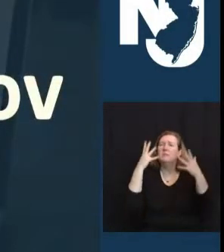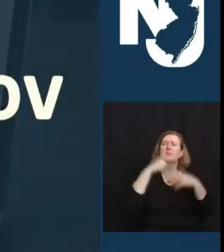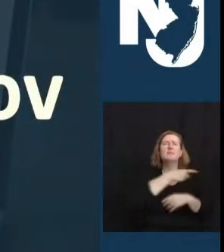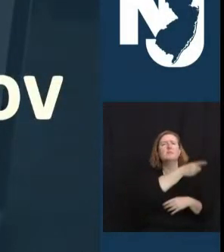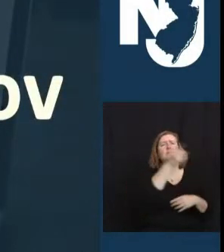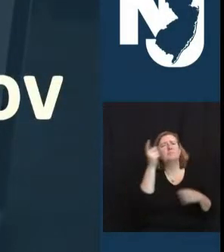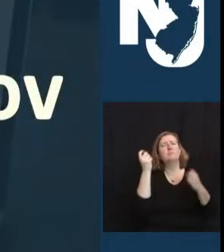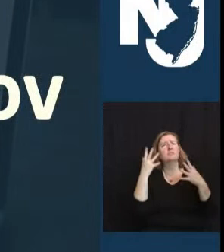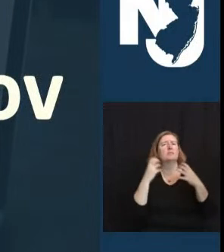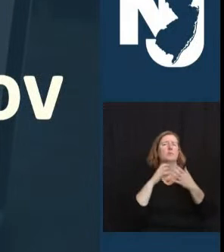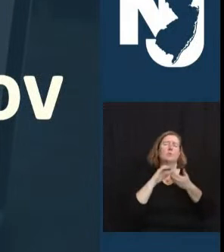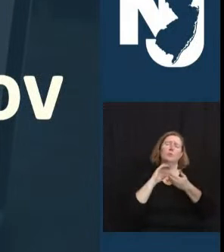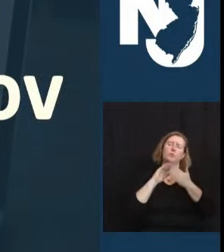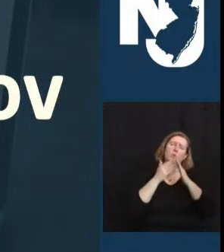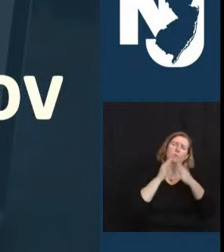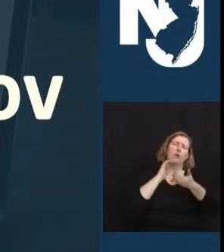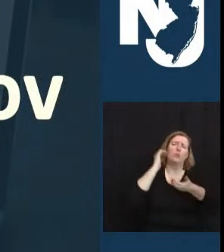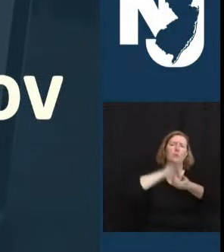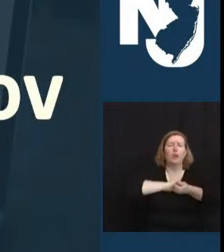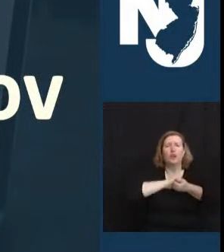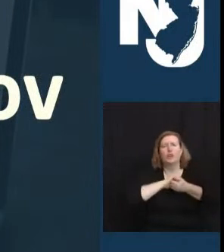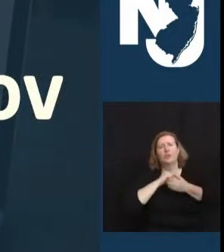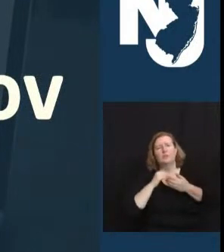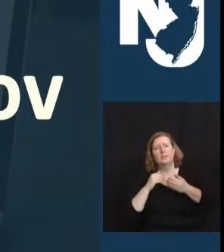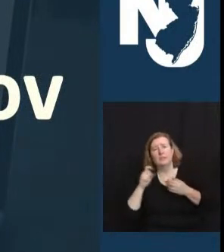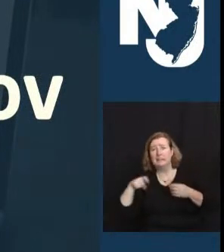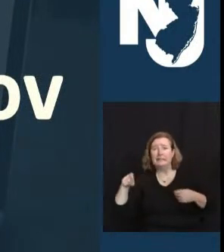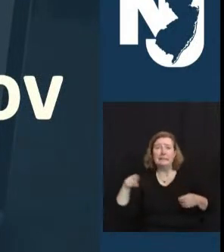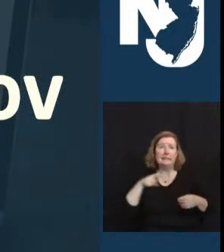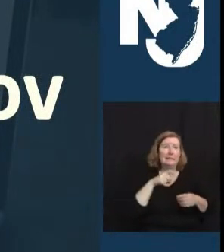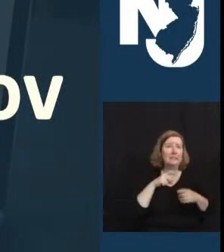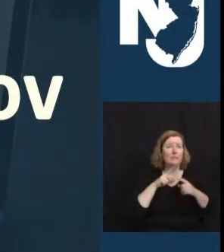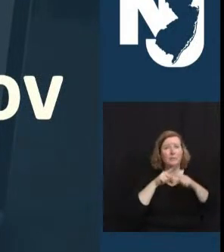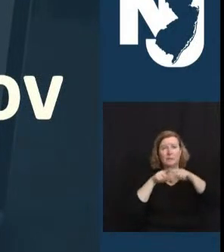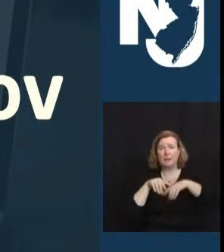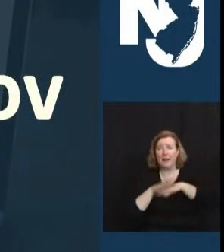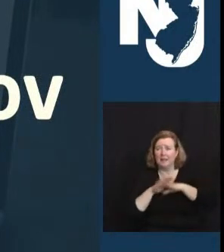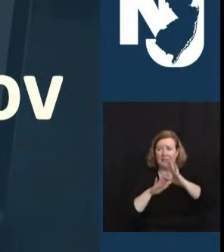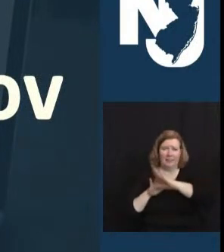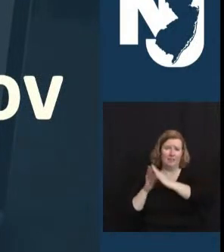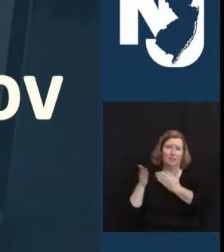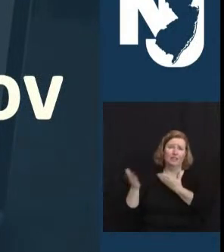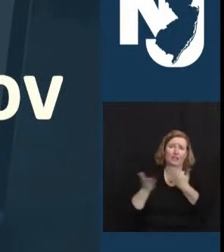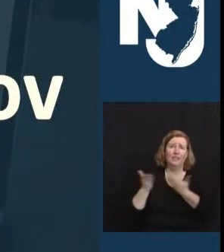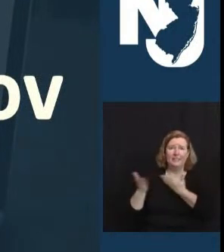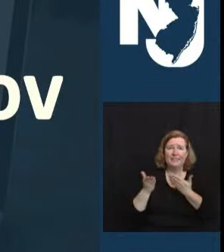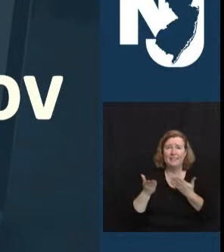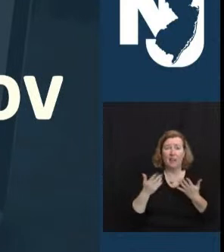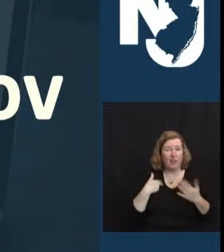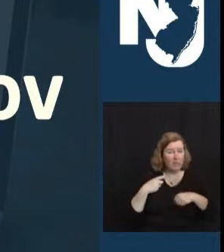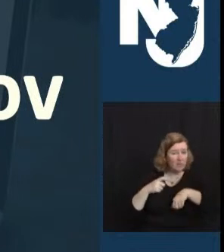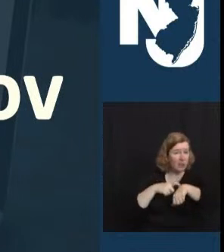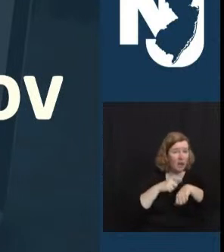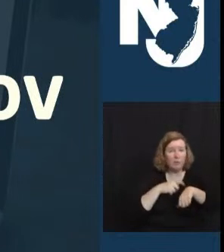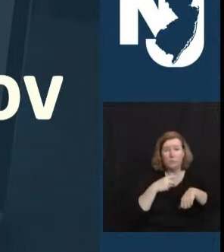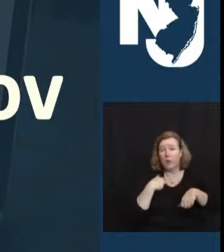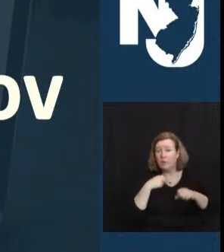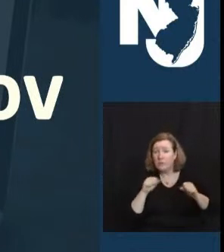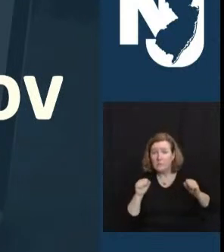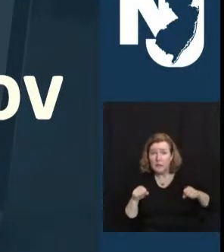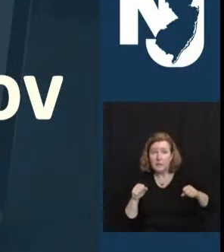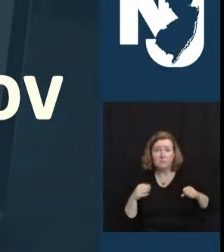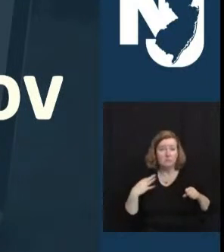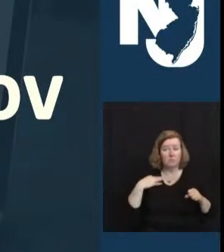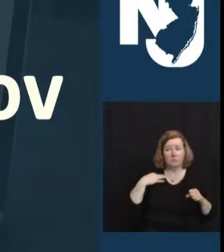who have seen an unprecedented need for their services over the past year. If you have the time or the ability, I encourage you to volunteer some of your